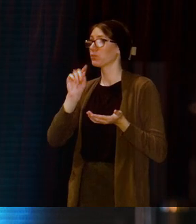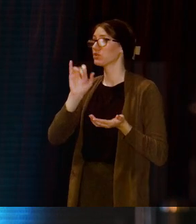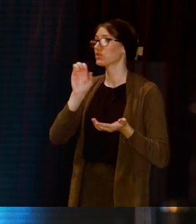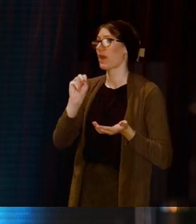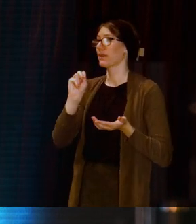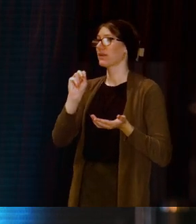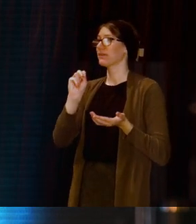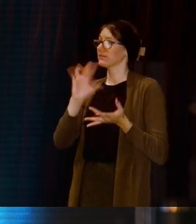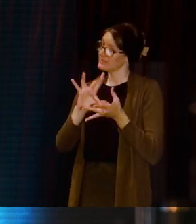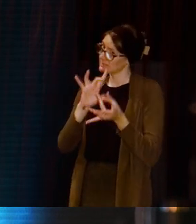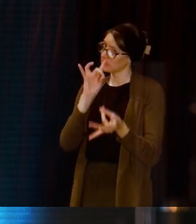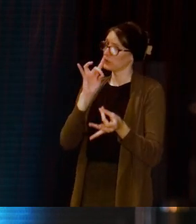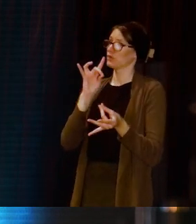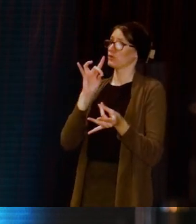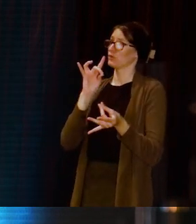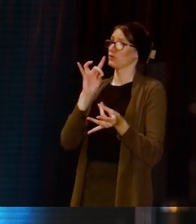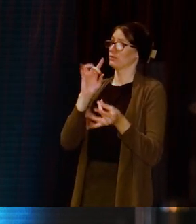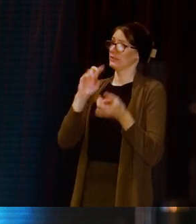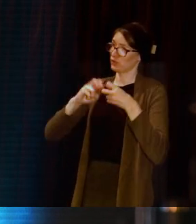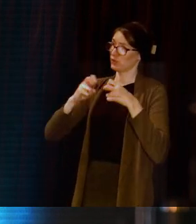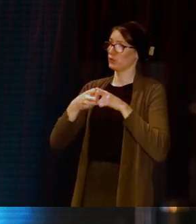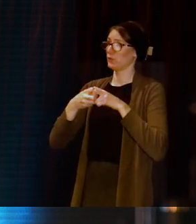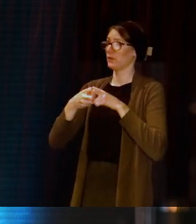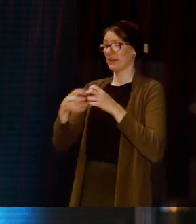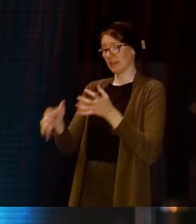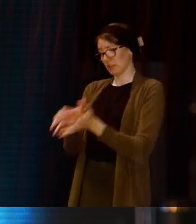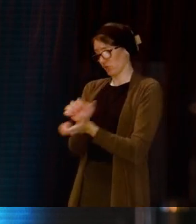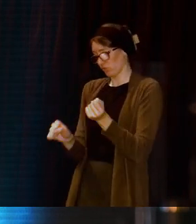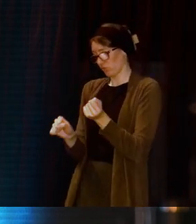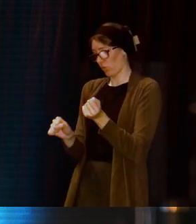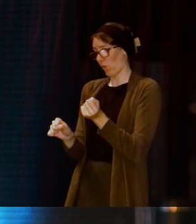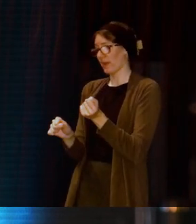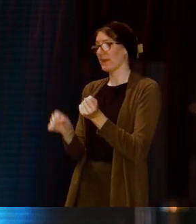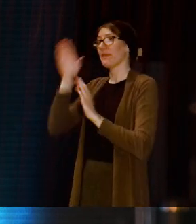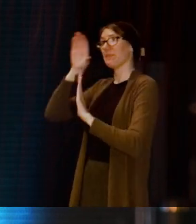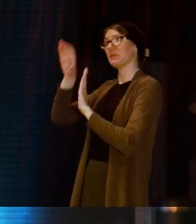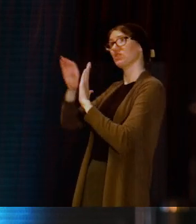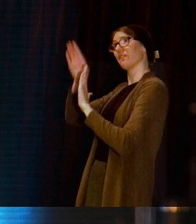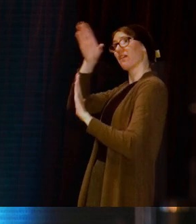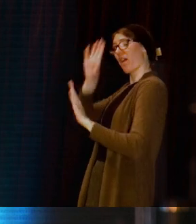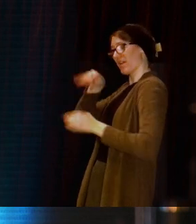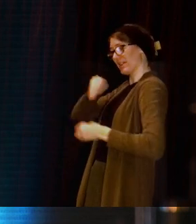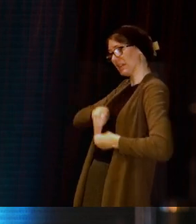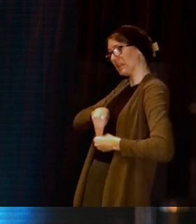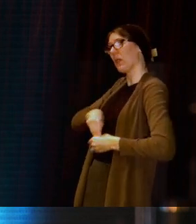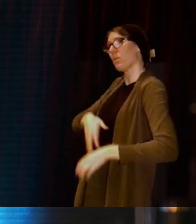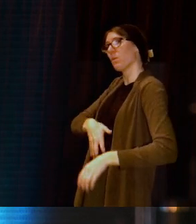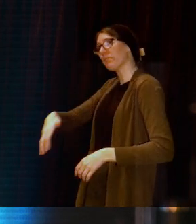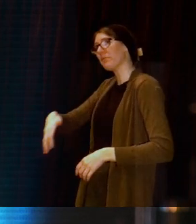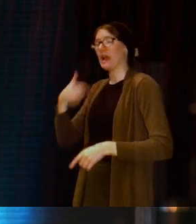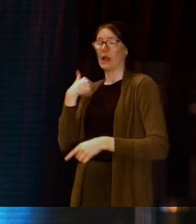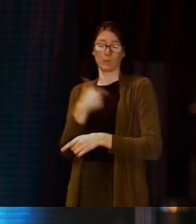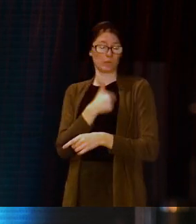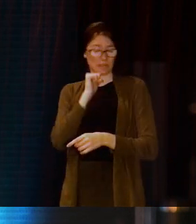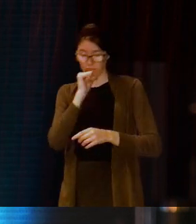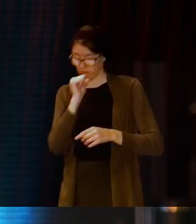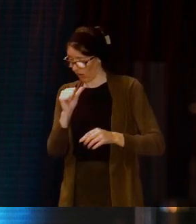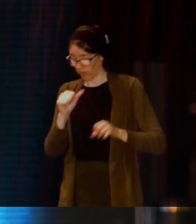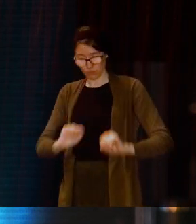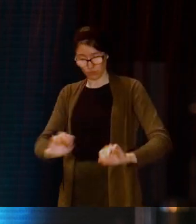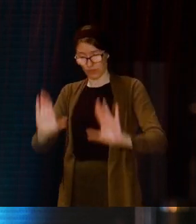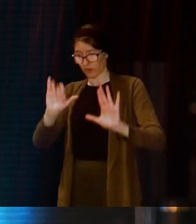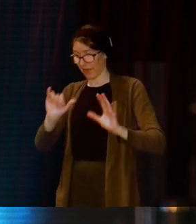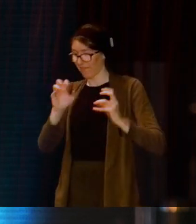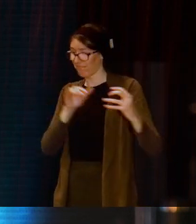issue. Destroy the imago Dei while it's still in the womb. And we have to be a people who say, no, we're not going to surrender that fight. It's